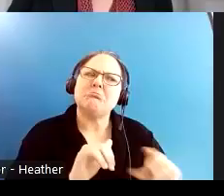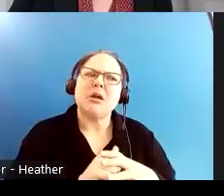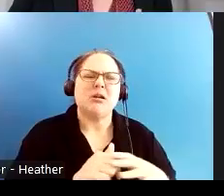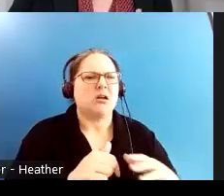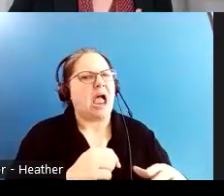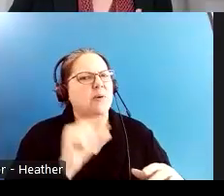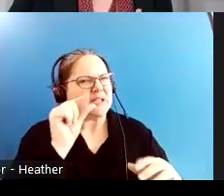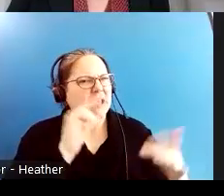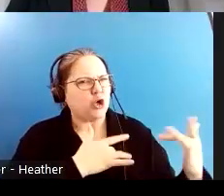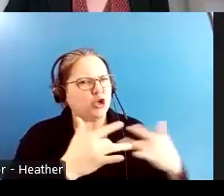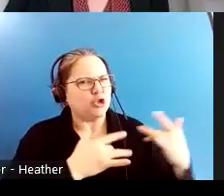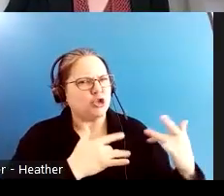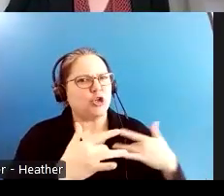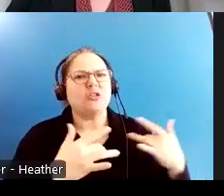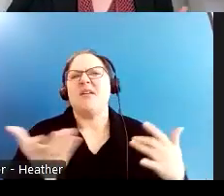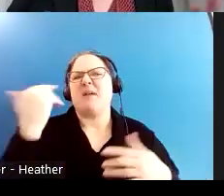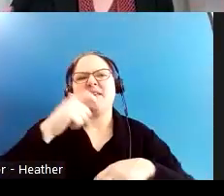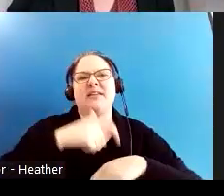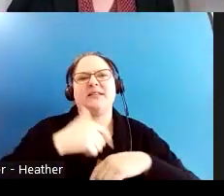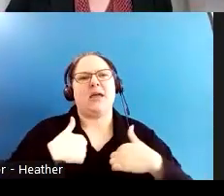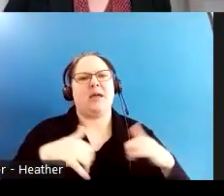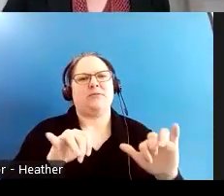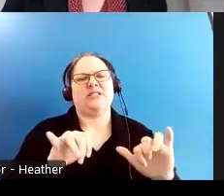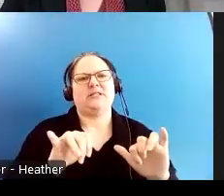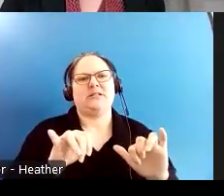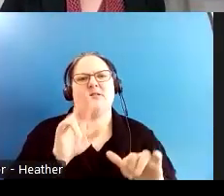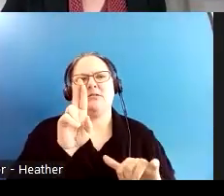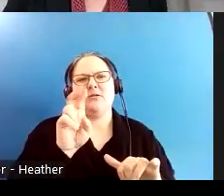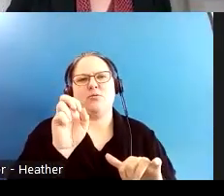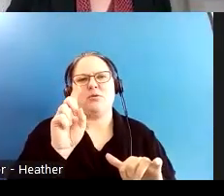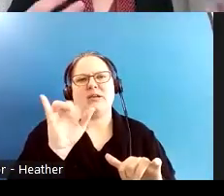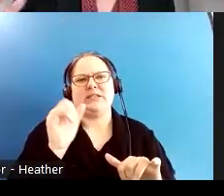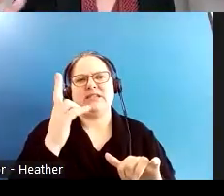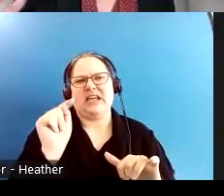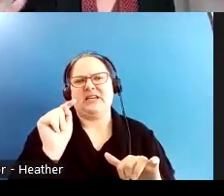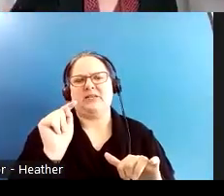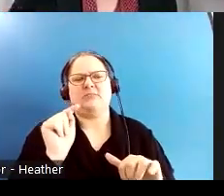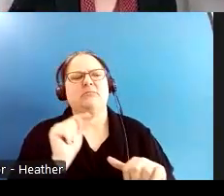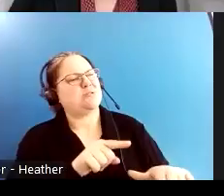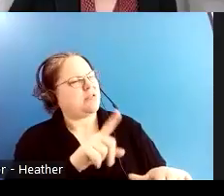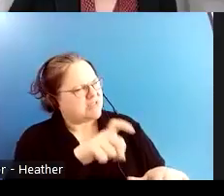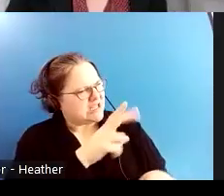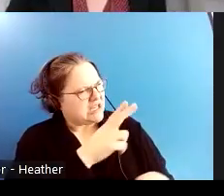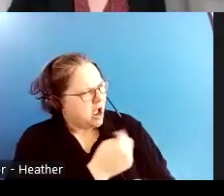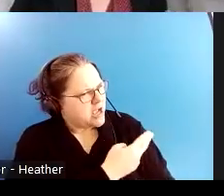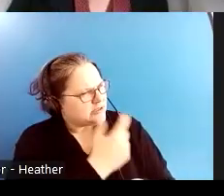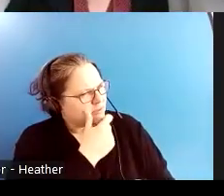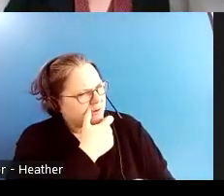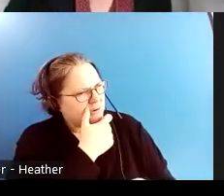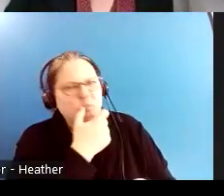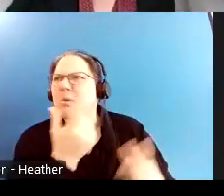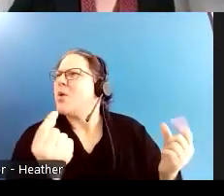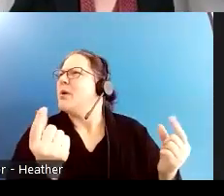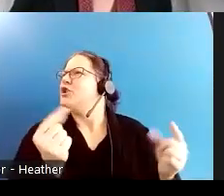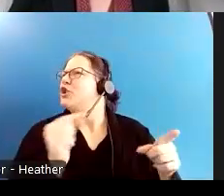At the time I was still a resident, and I was like, well, does this person need to go to the hospital? Like, what do we do here? Is this someone who's acutely